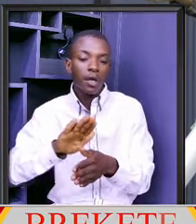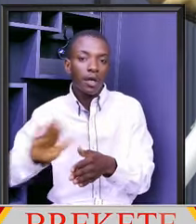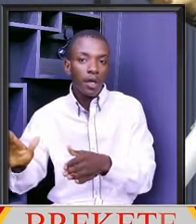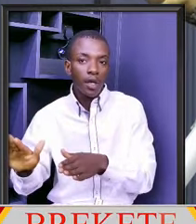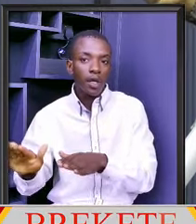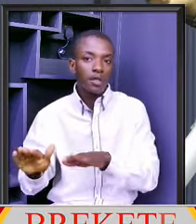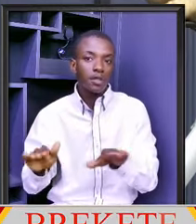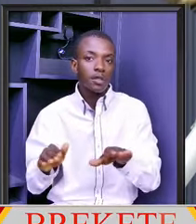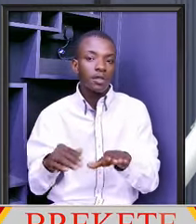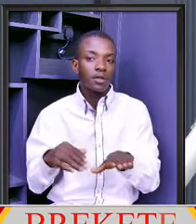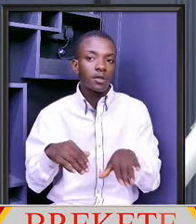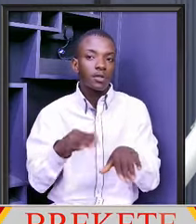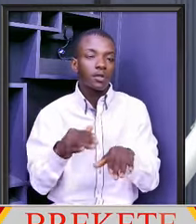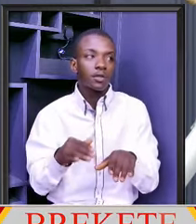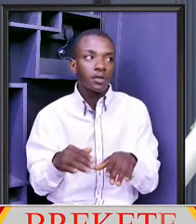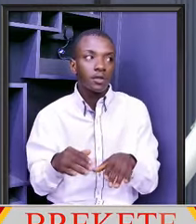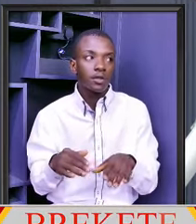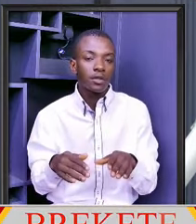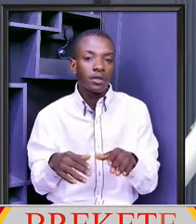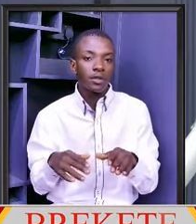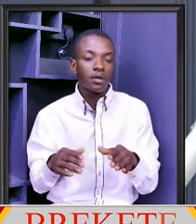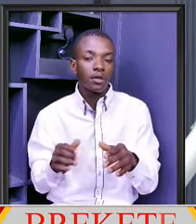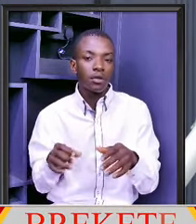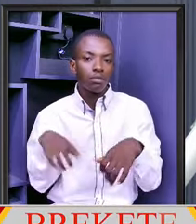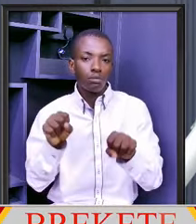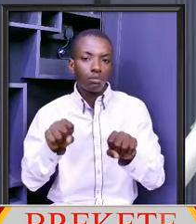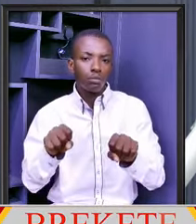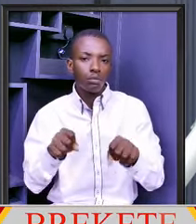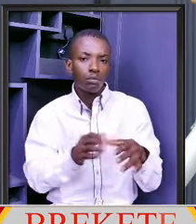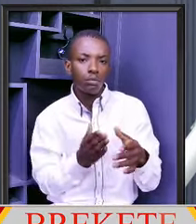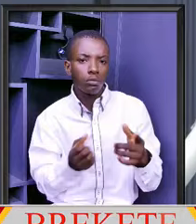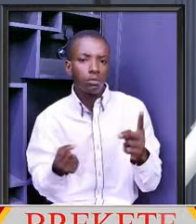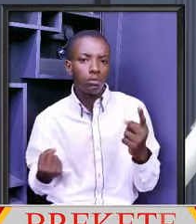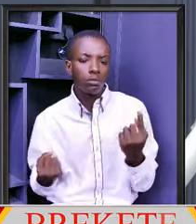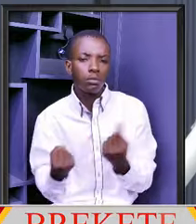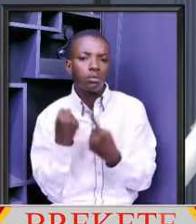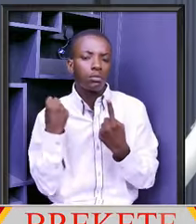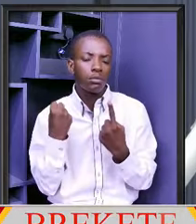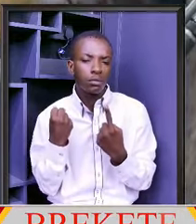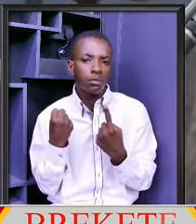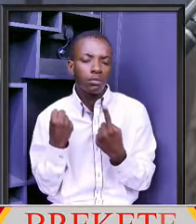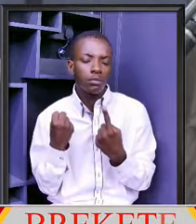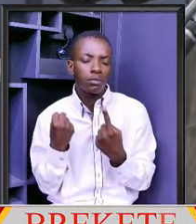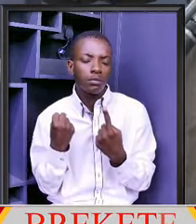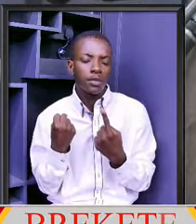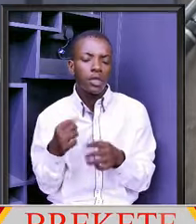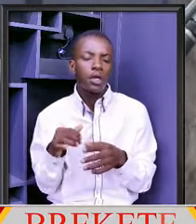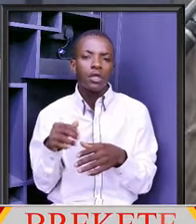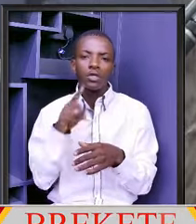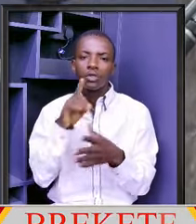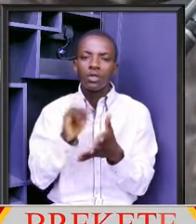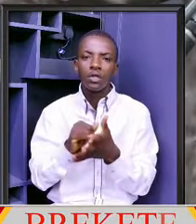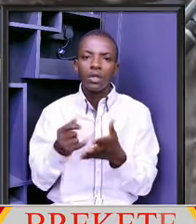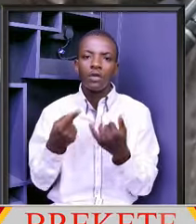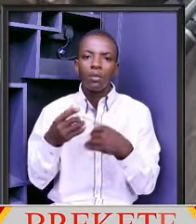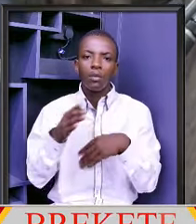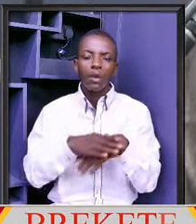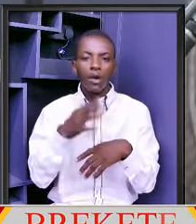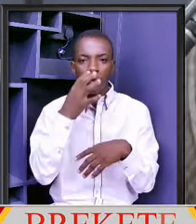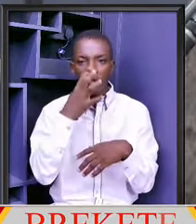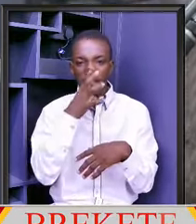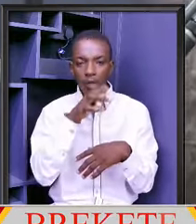Okada come pass through this side. Pekin just enter. Okada jamam. So I go make sure say. I go come back of the